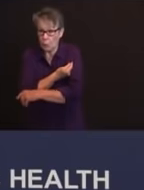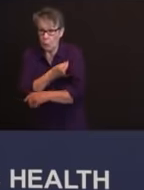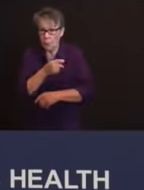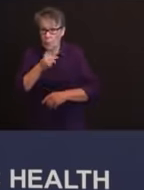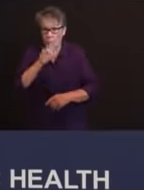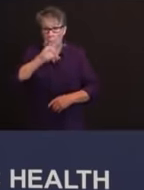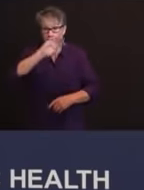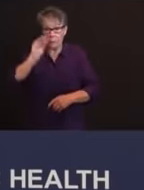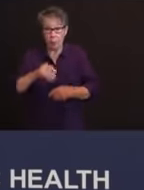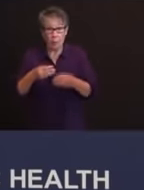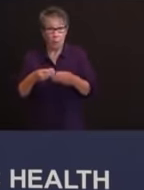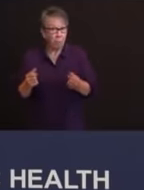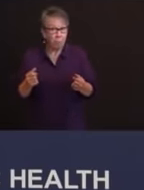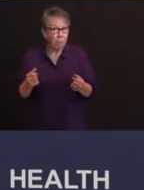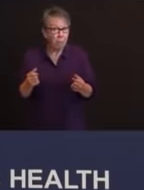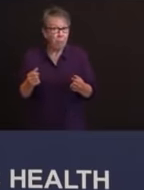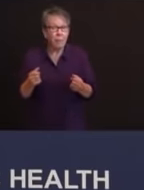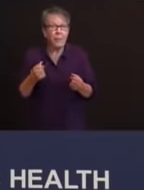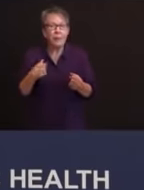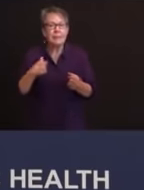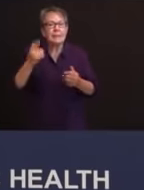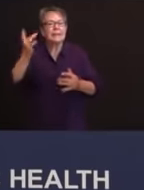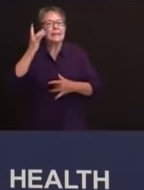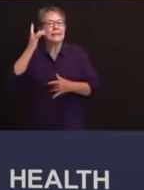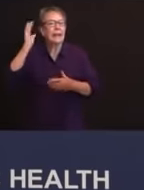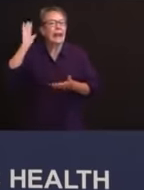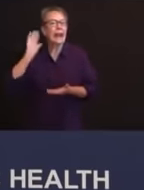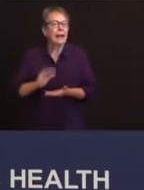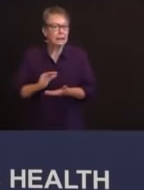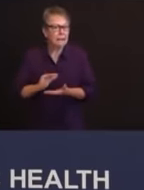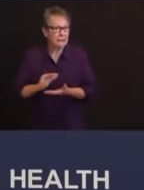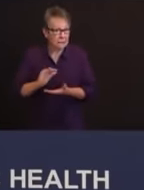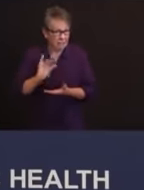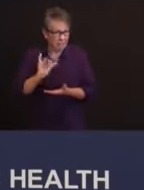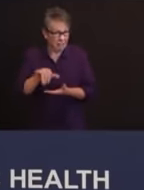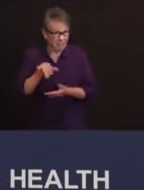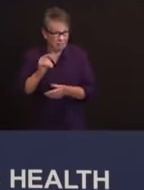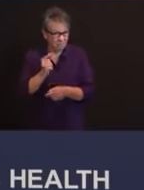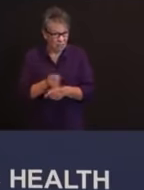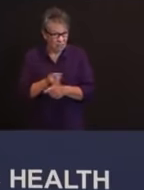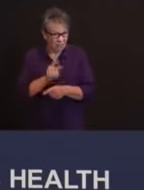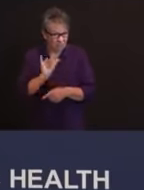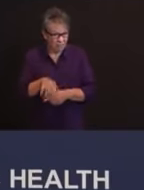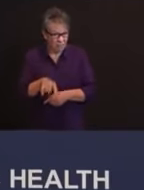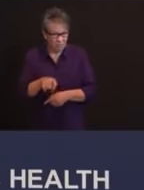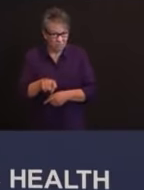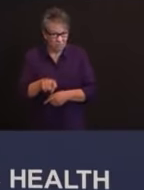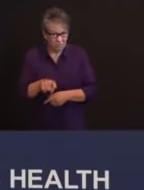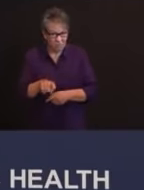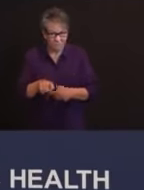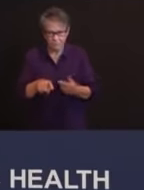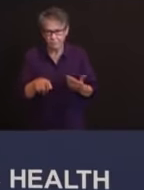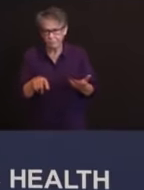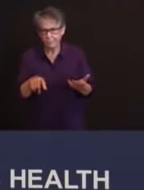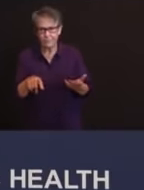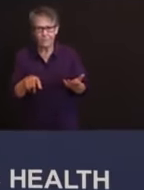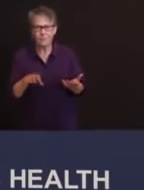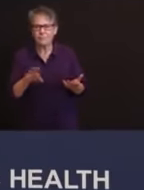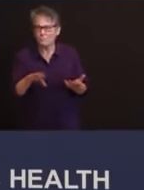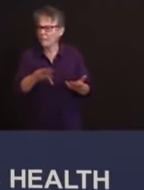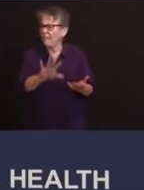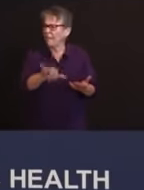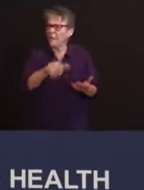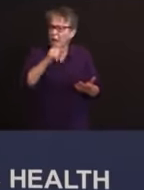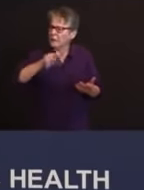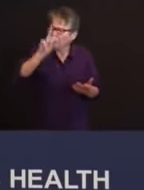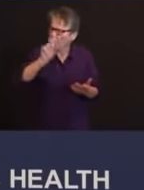thing would happen here? Thank you. On the first one, Dave, you're not dumb. It's a fair question,